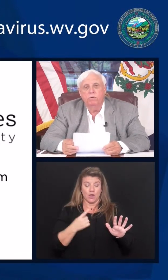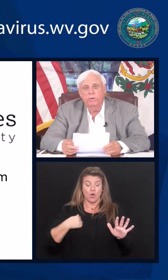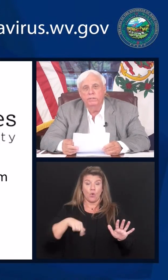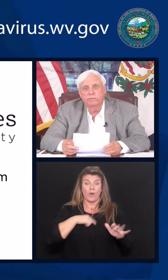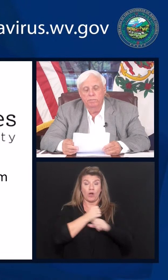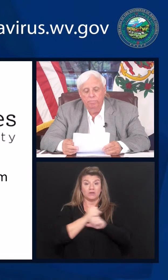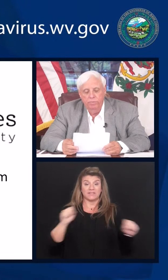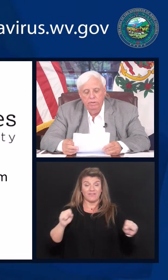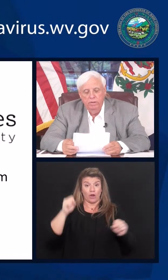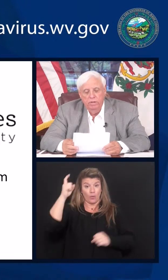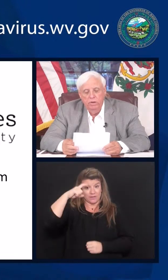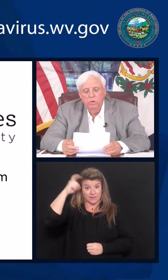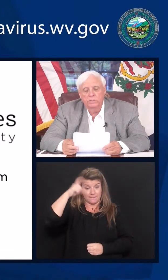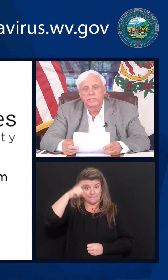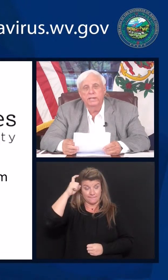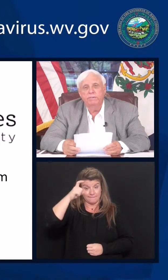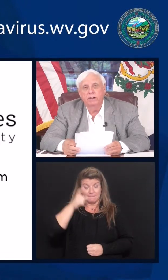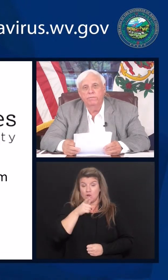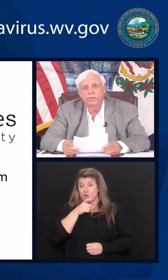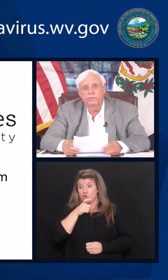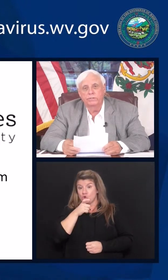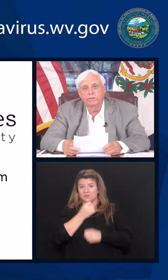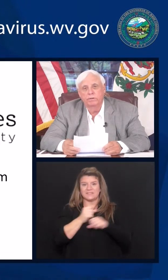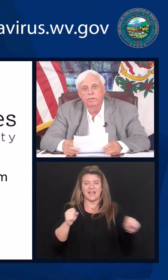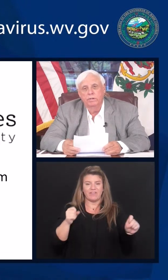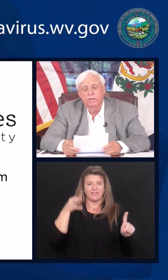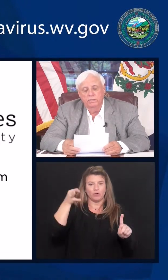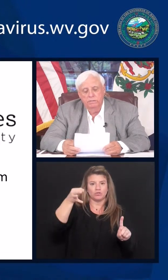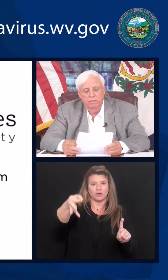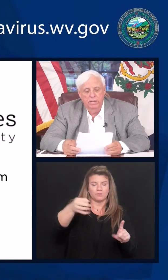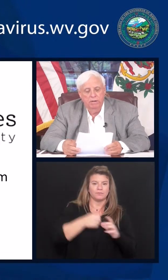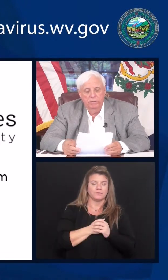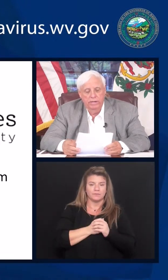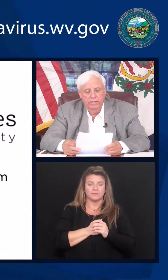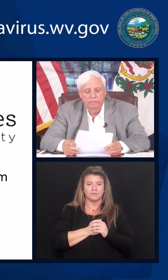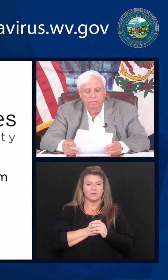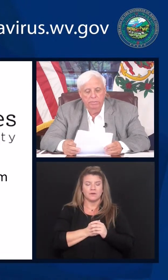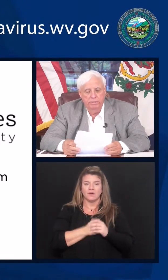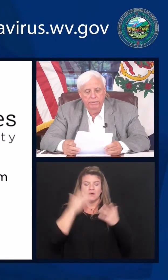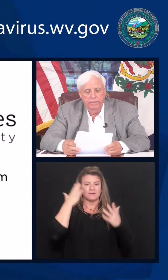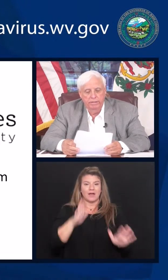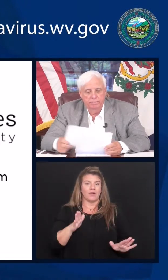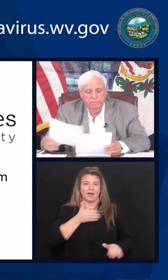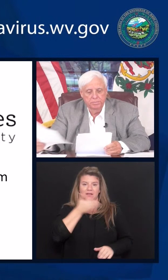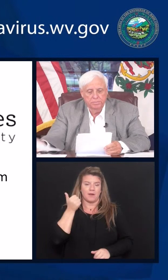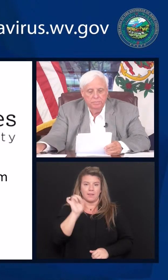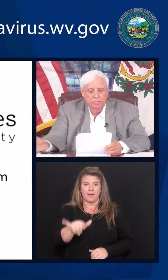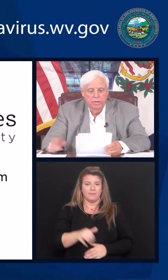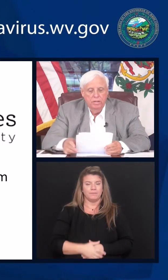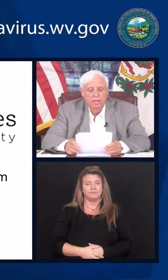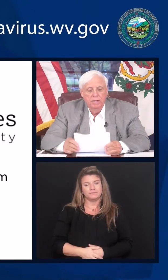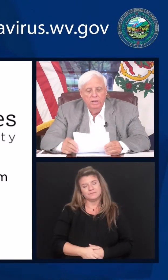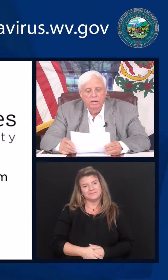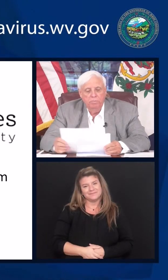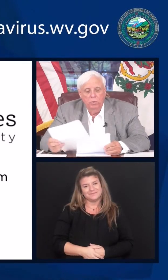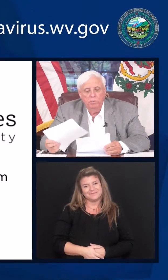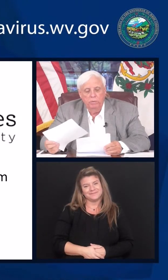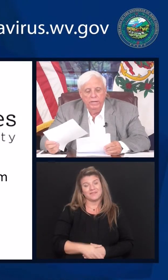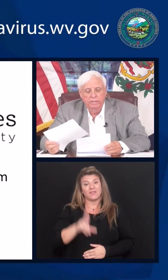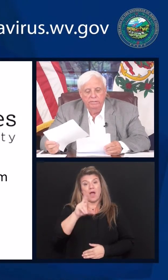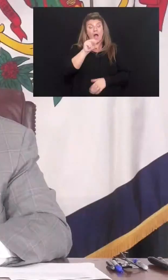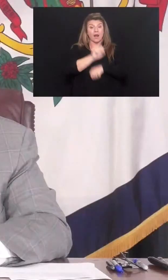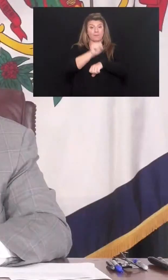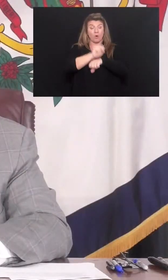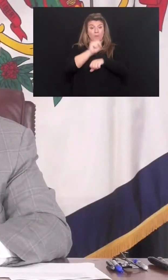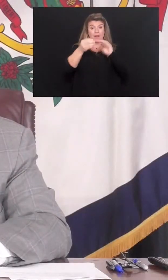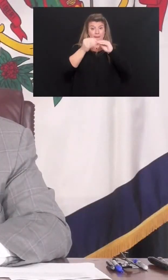saving our wisdom who are saving our future. And so I don't know how it gets any better than that. The unemployment rate in